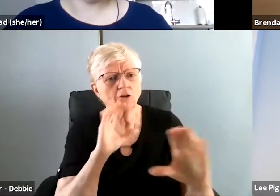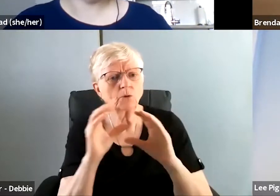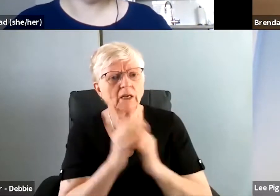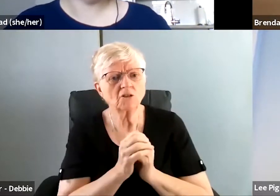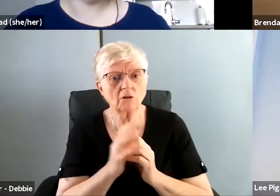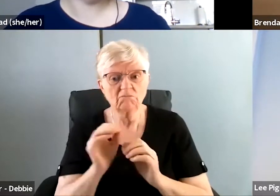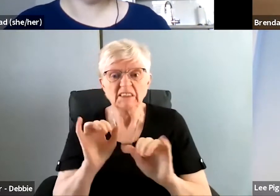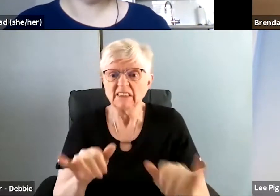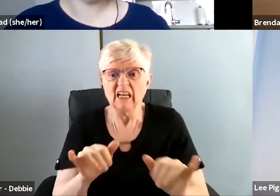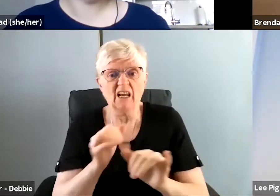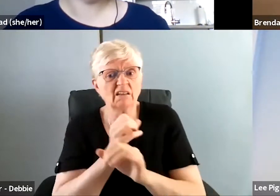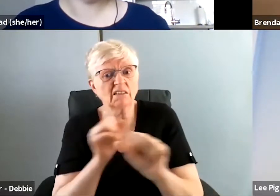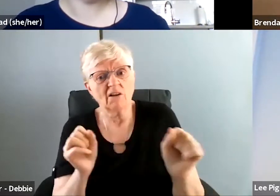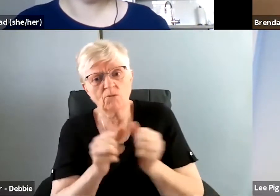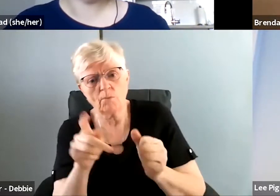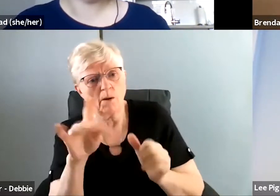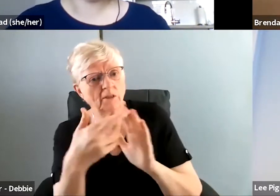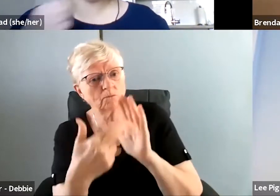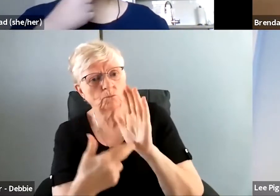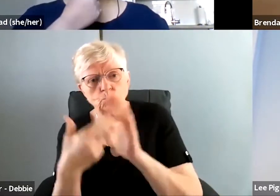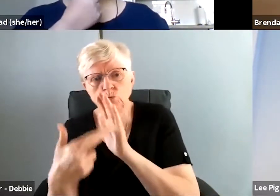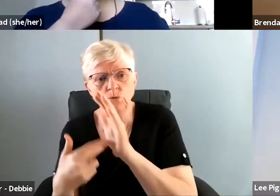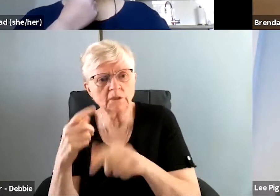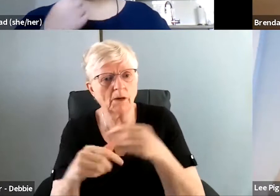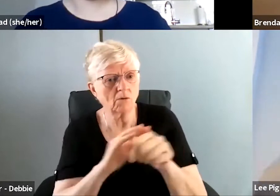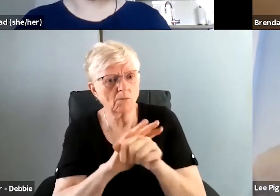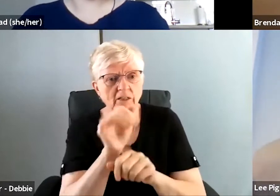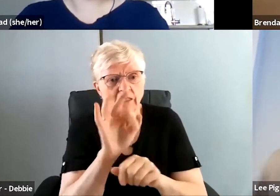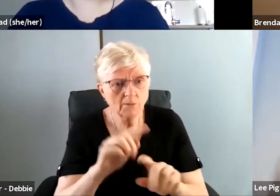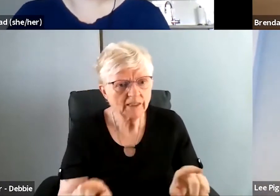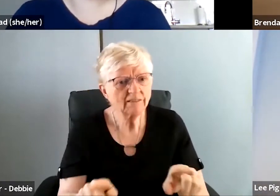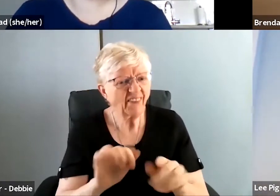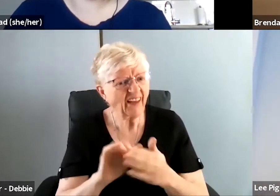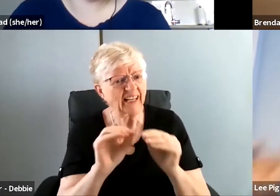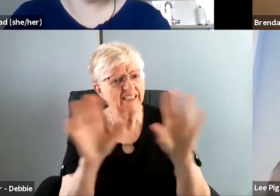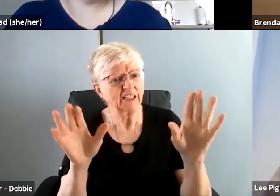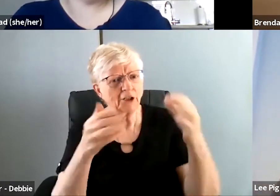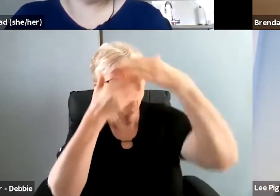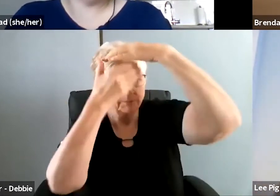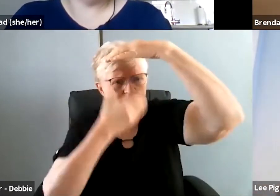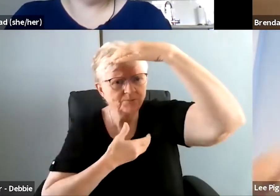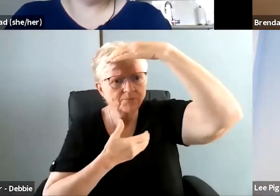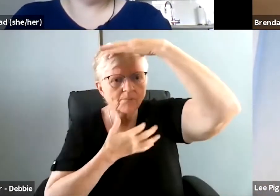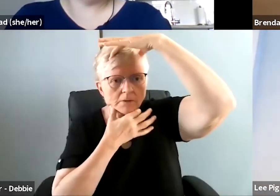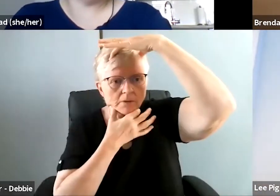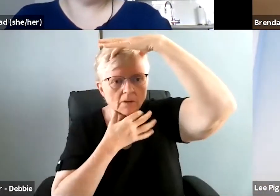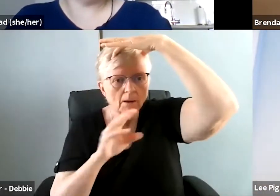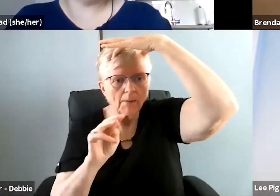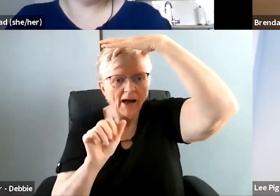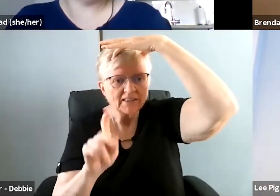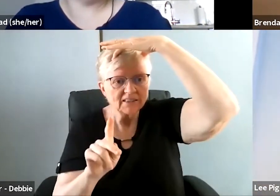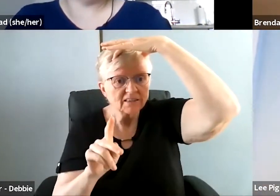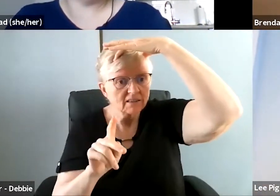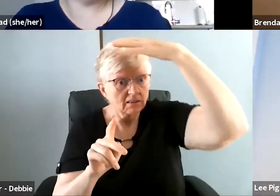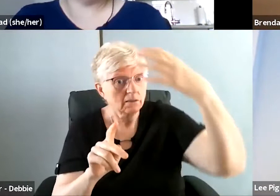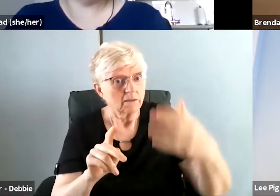the clear masks was something that came across in multiple settings. And I think if they were brought forward, they weren't